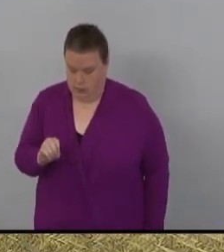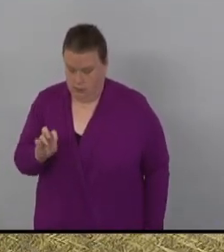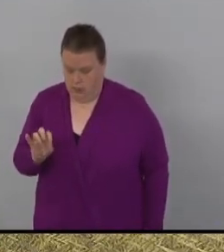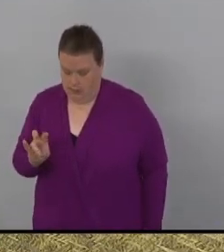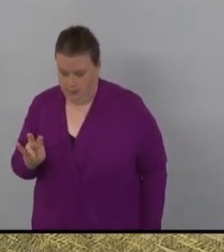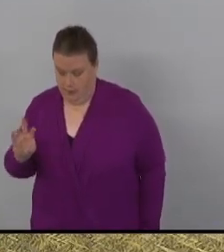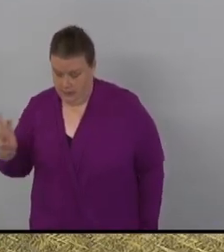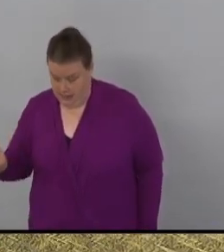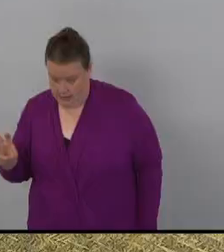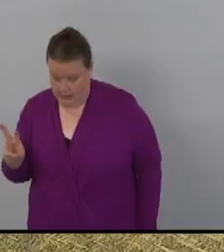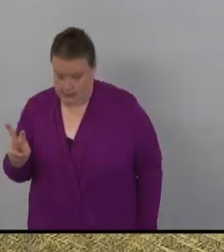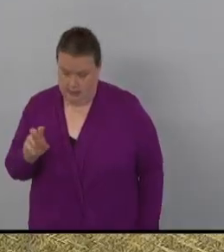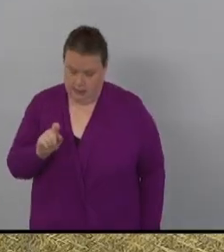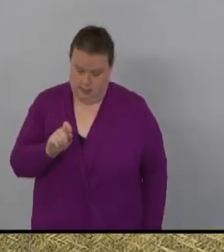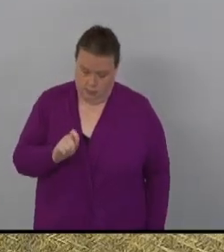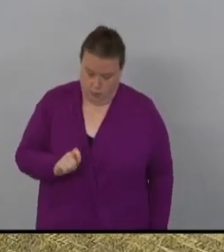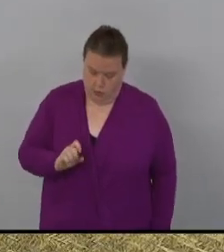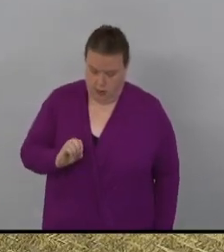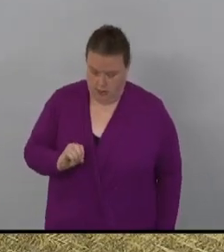.076.